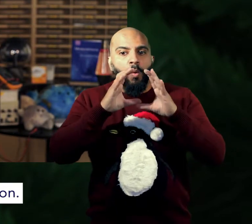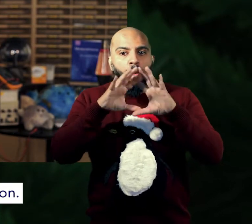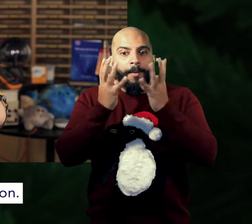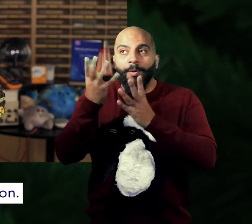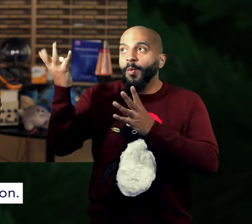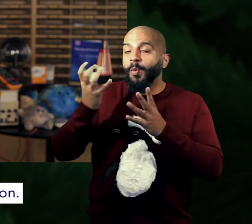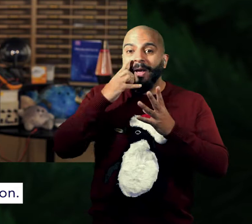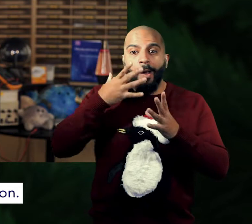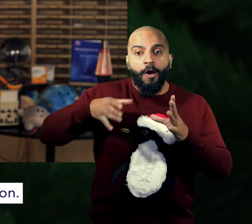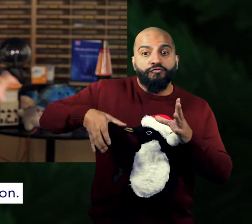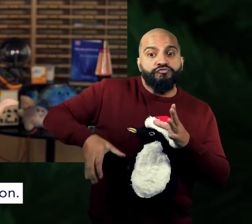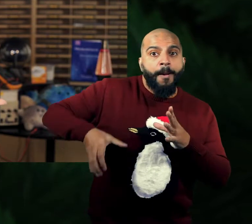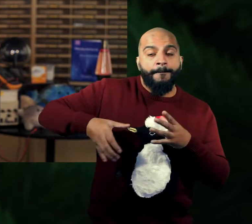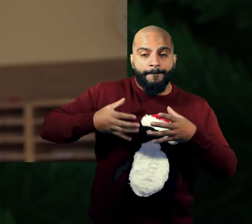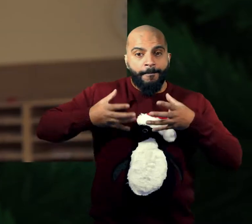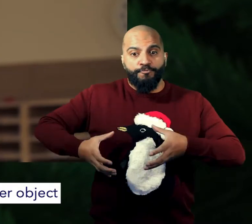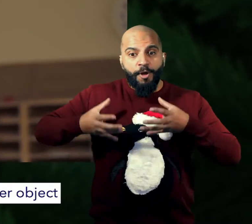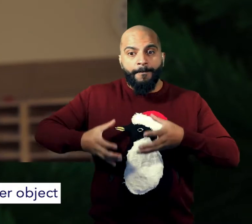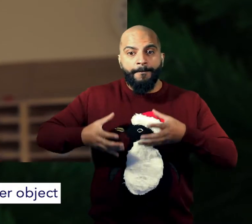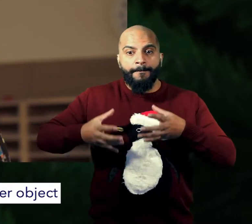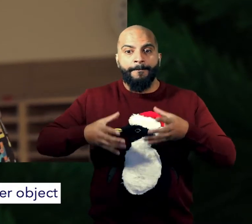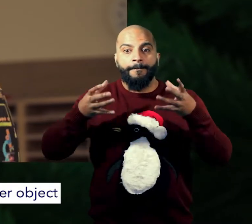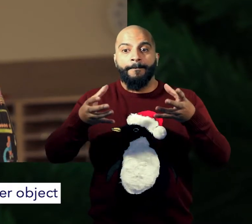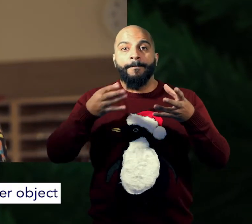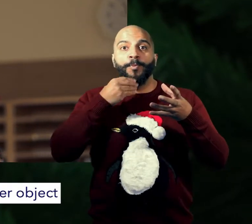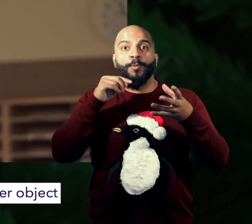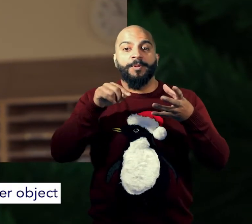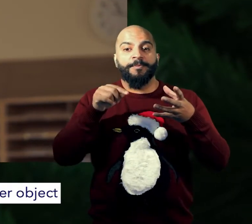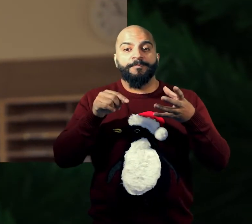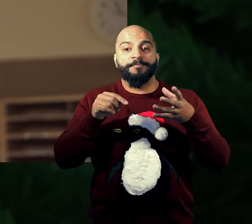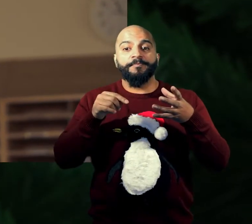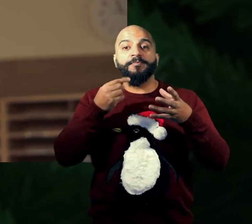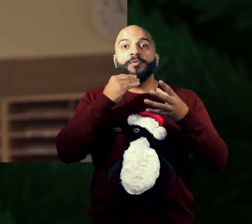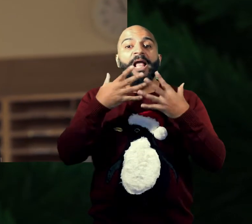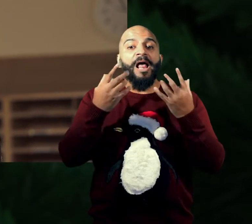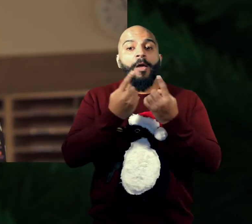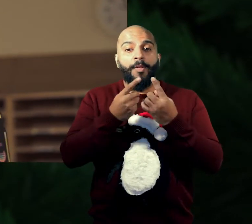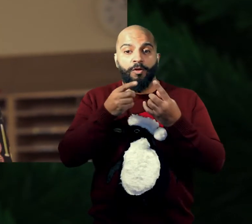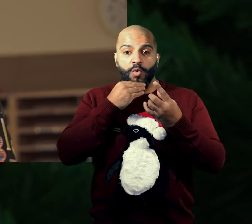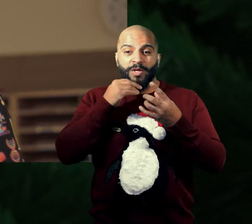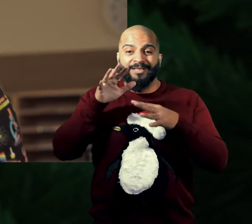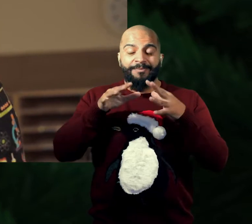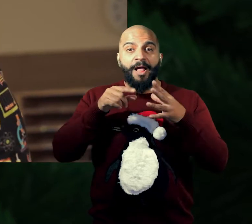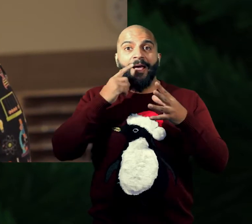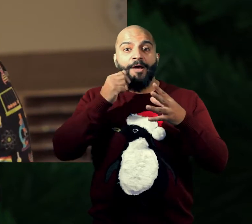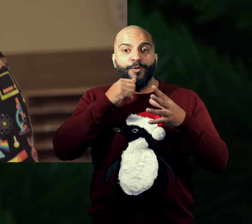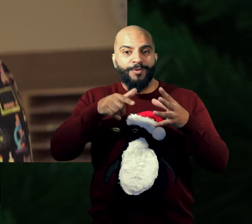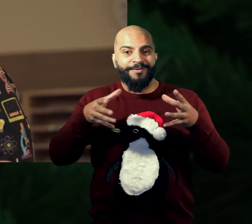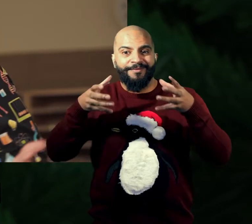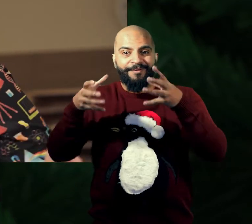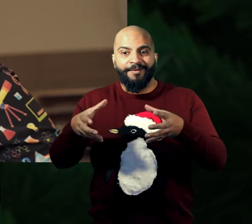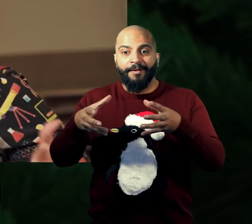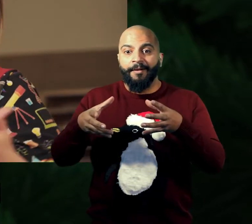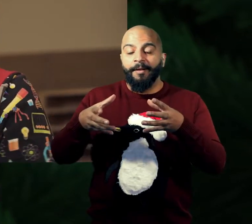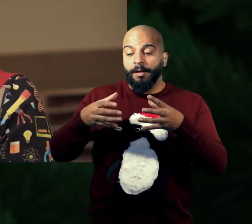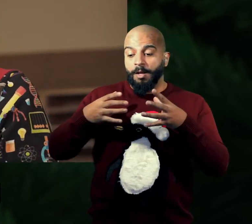balloon, then you build up a charge on the balloon. That means that when you bring it near another object, similar charges are repelled and